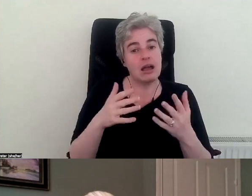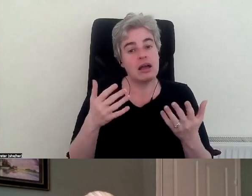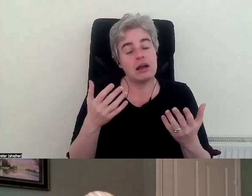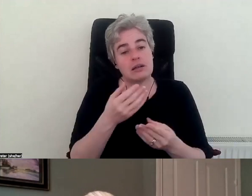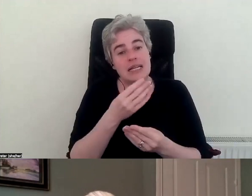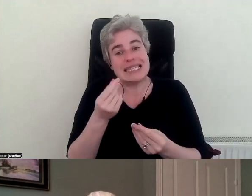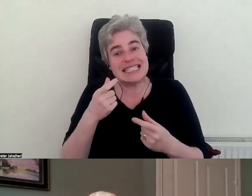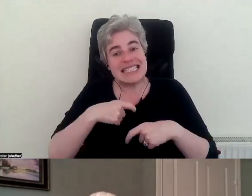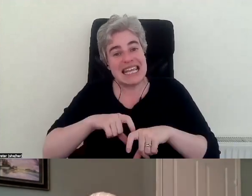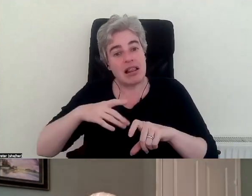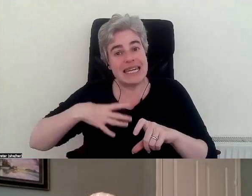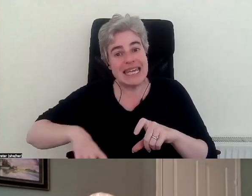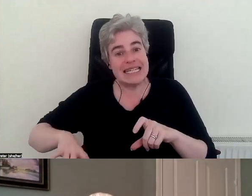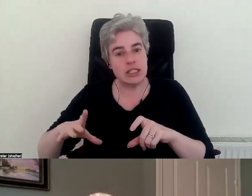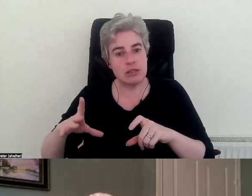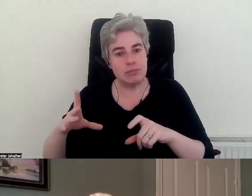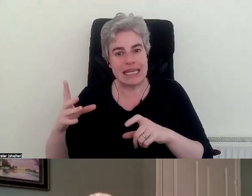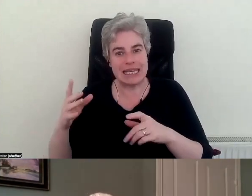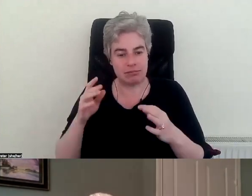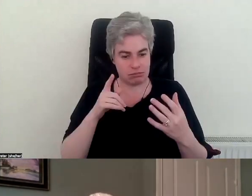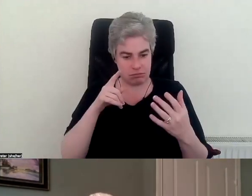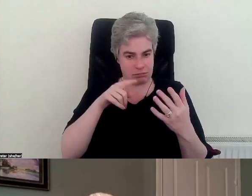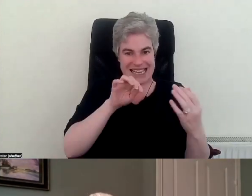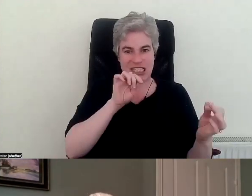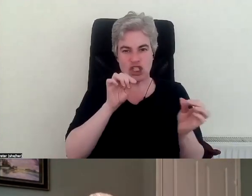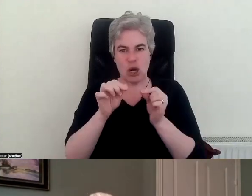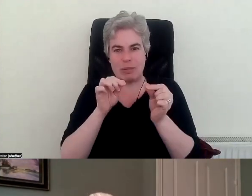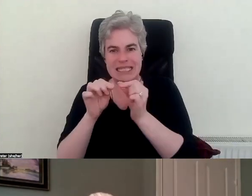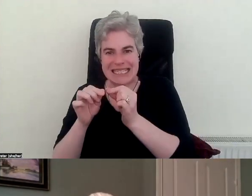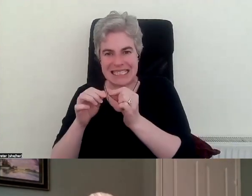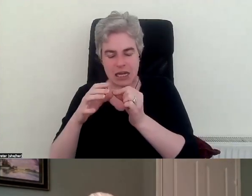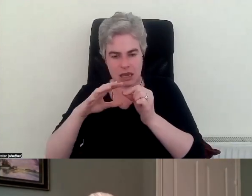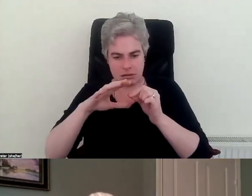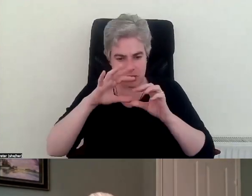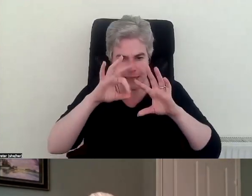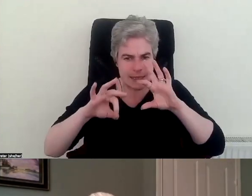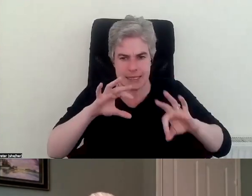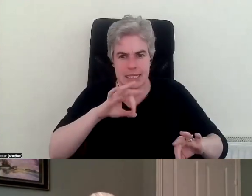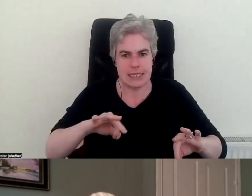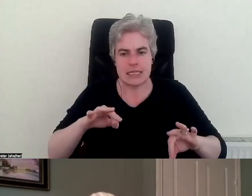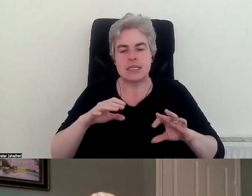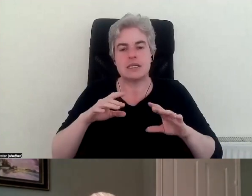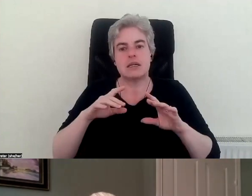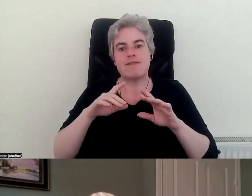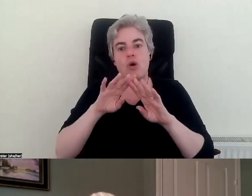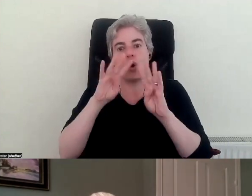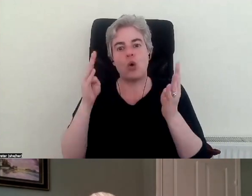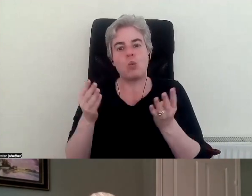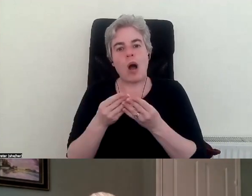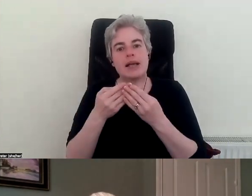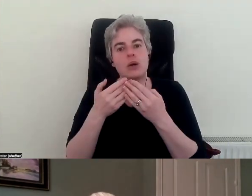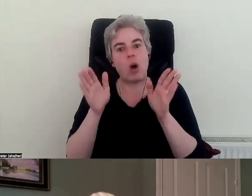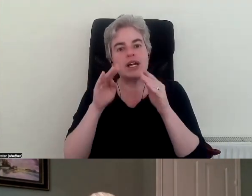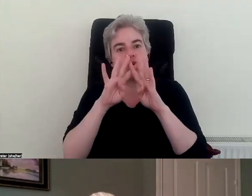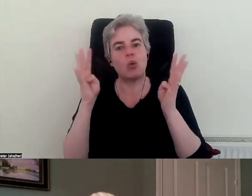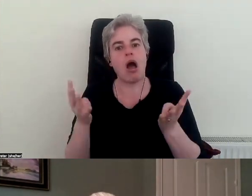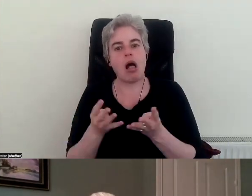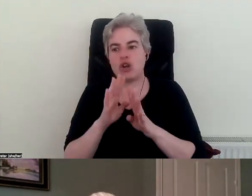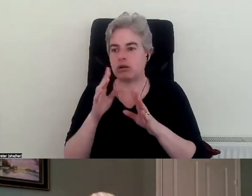still needed to be interpreted. It still needed to be fleshed out for the wider world and not accepted as they